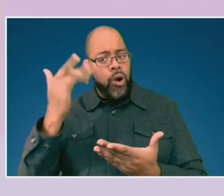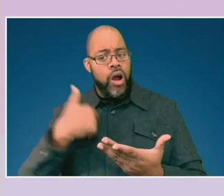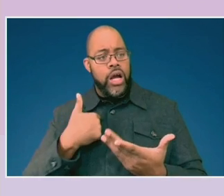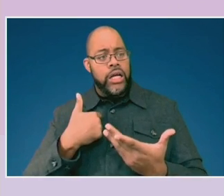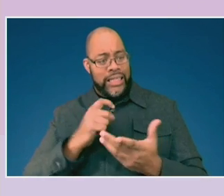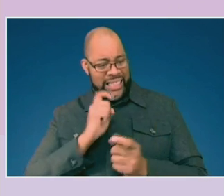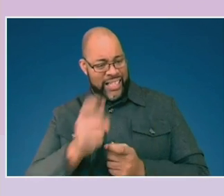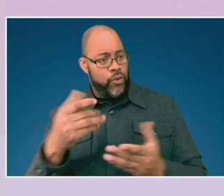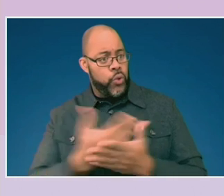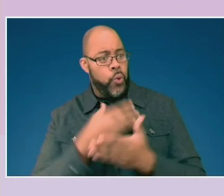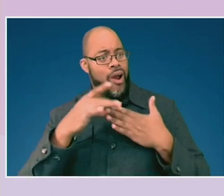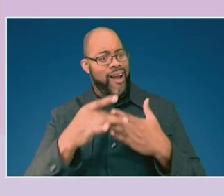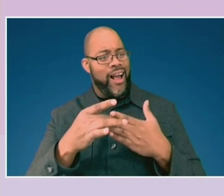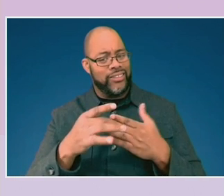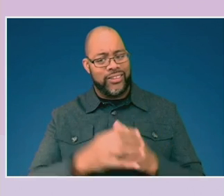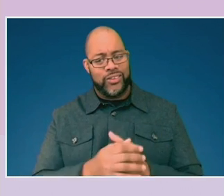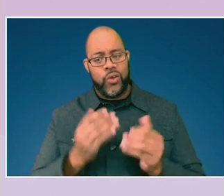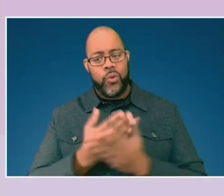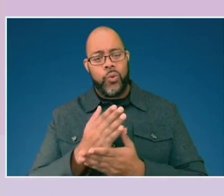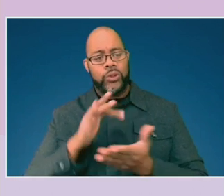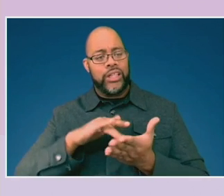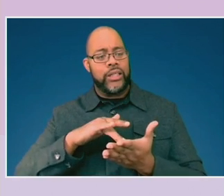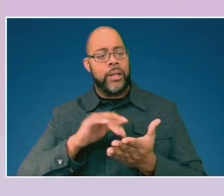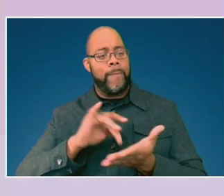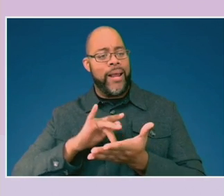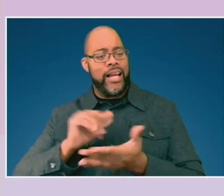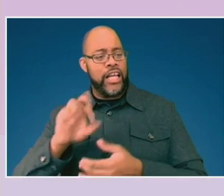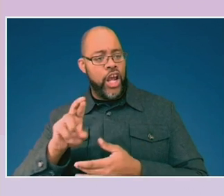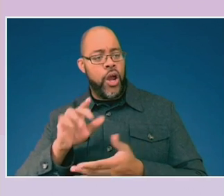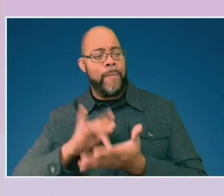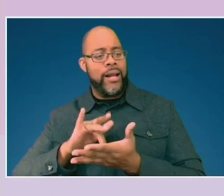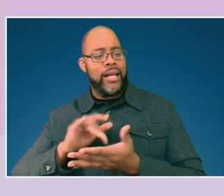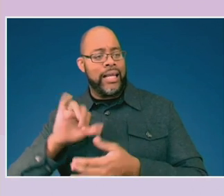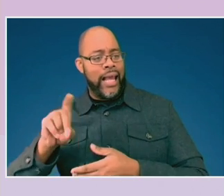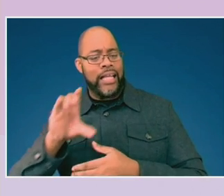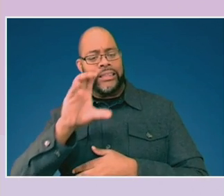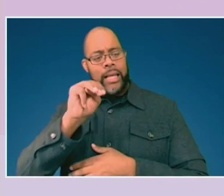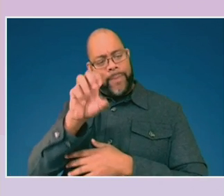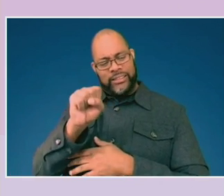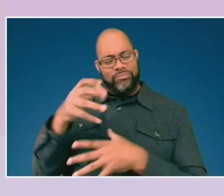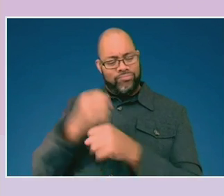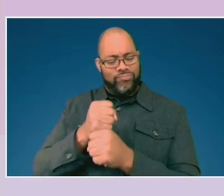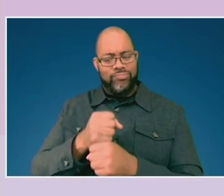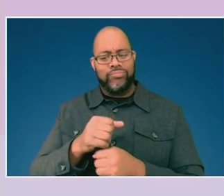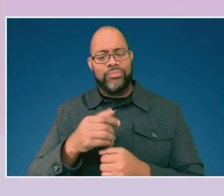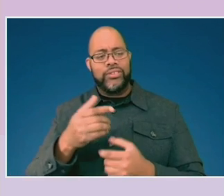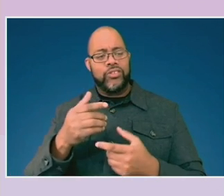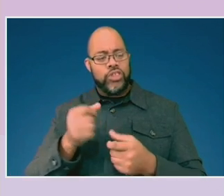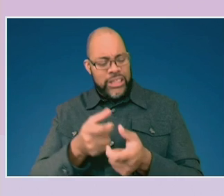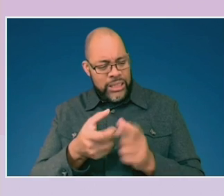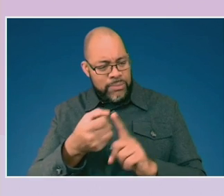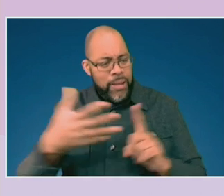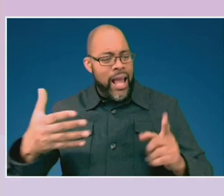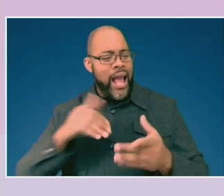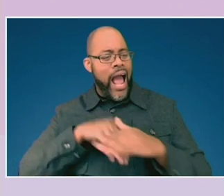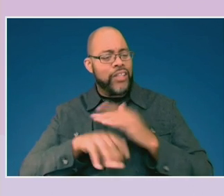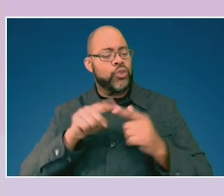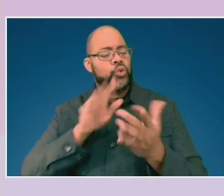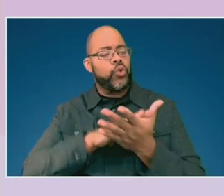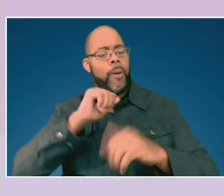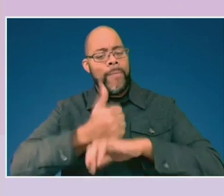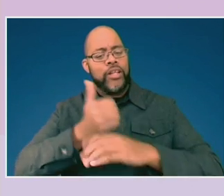new guidance through the Centers for Medicare and Medicaid Services, CMS, to states to expand access to school-based services